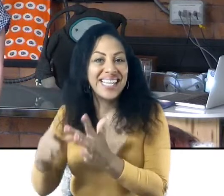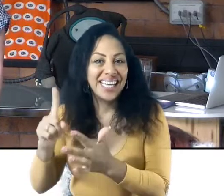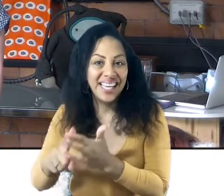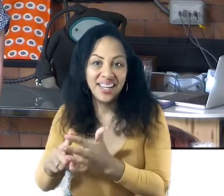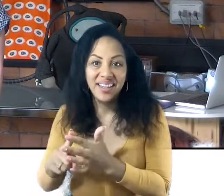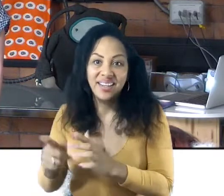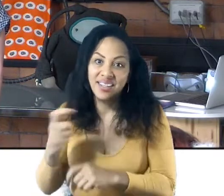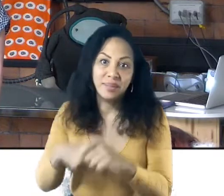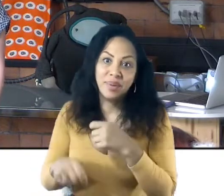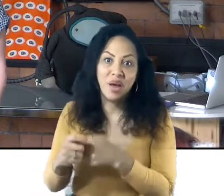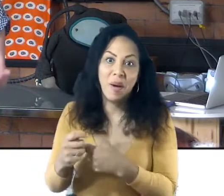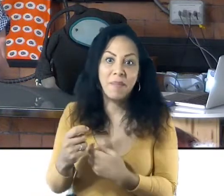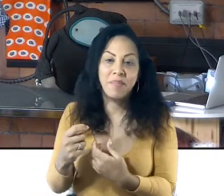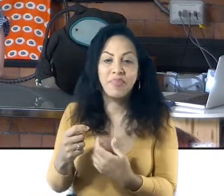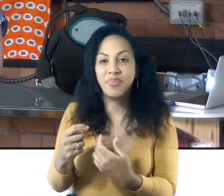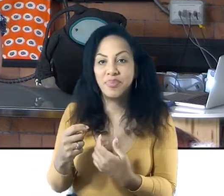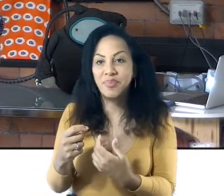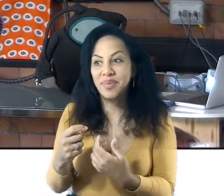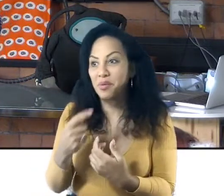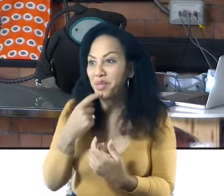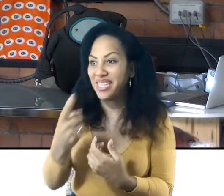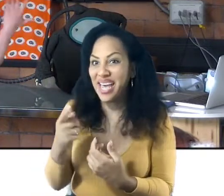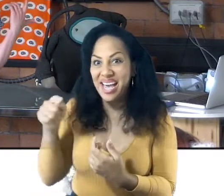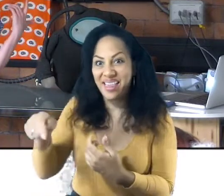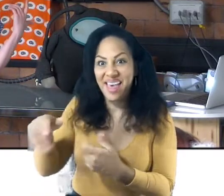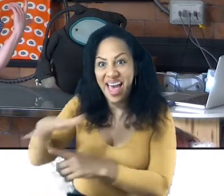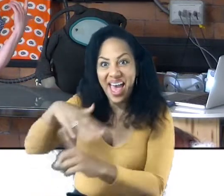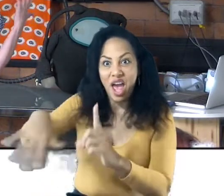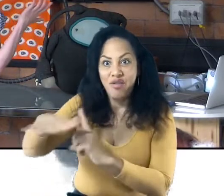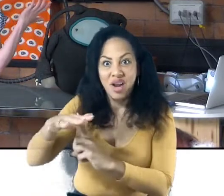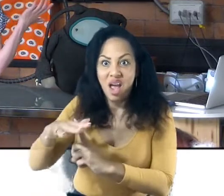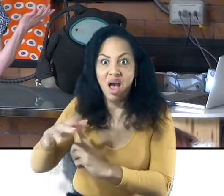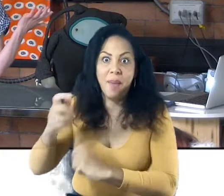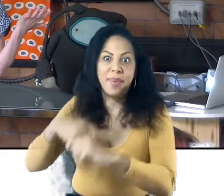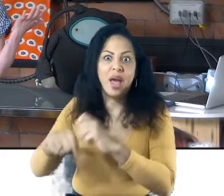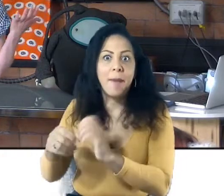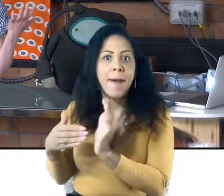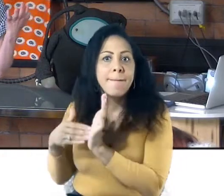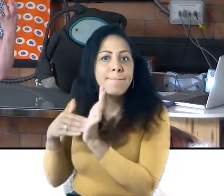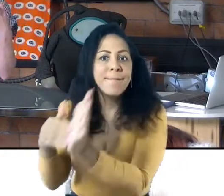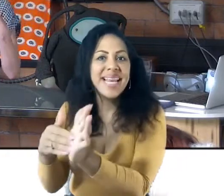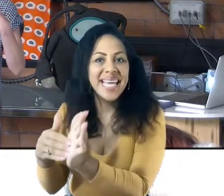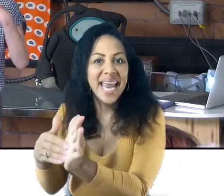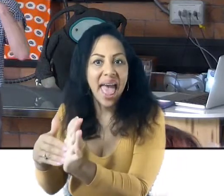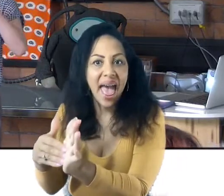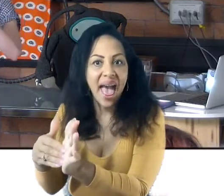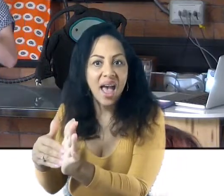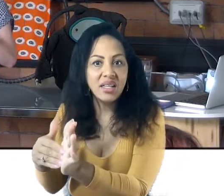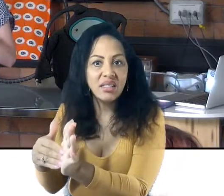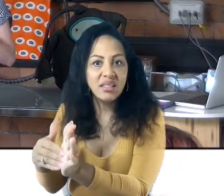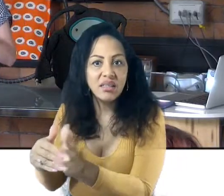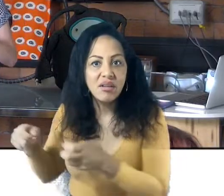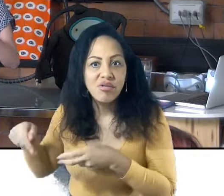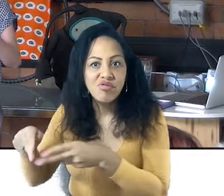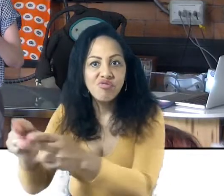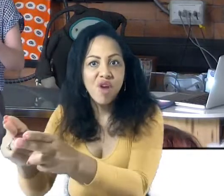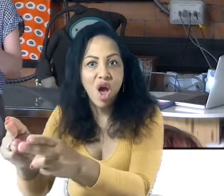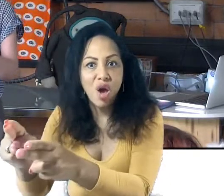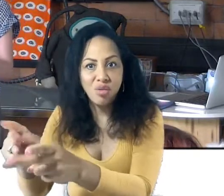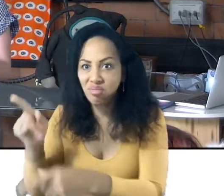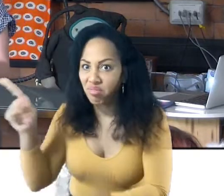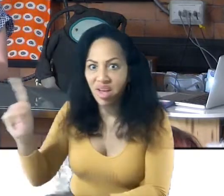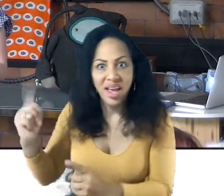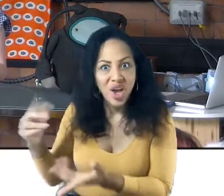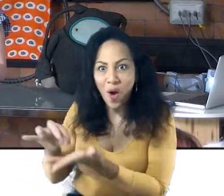row. We can't afford to live there. My parents can't afford. We can't go back. So there's this sense of encroachment,